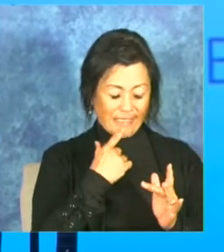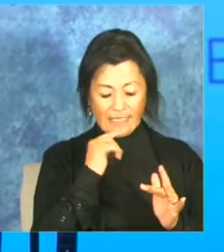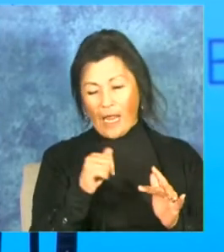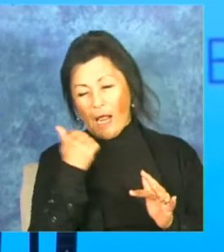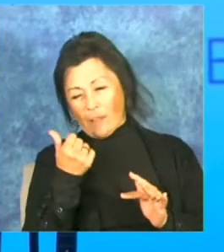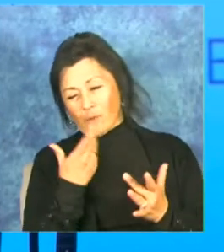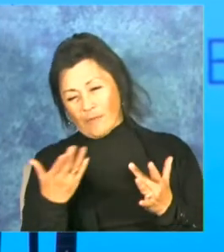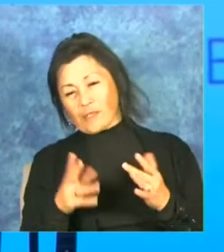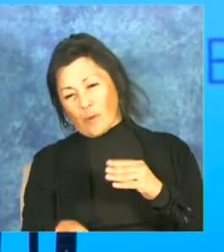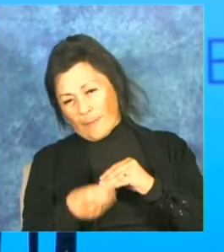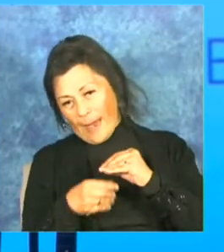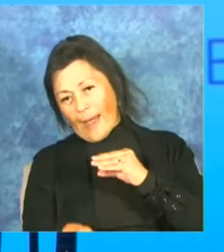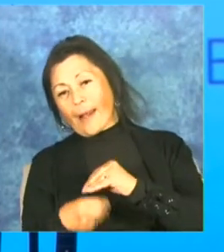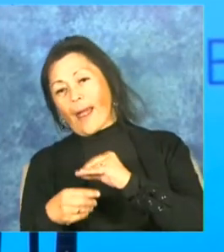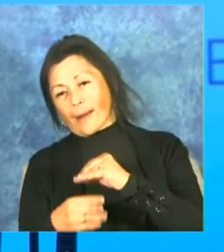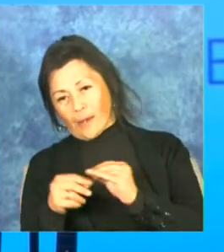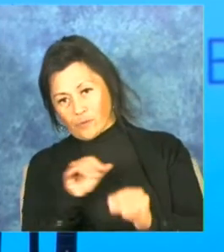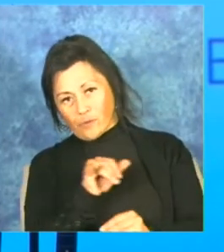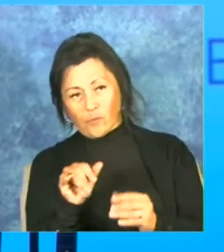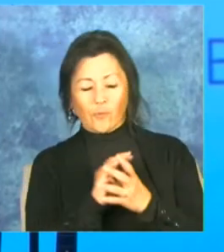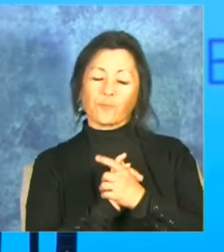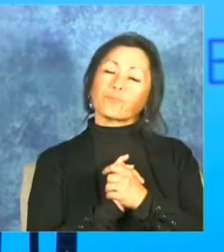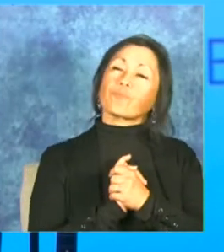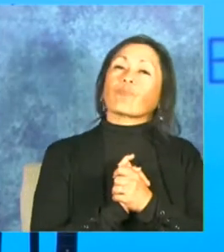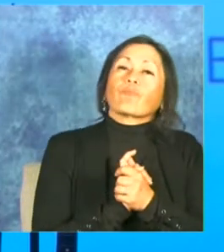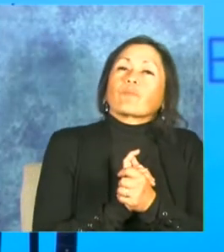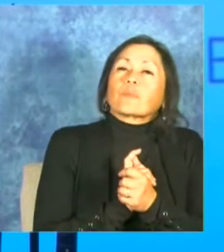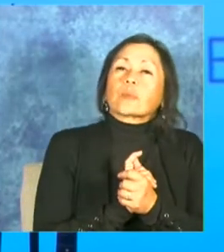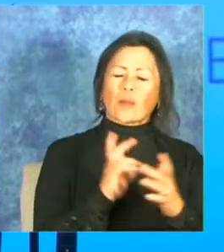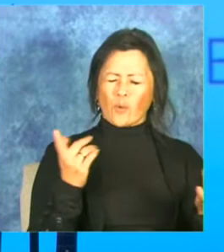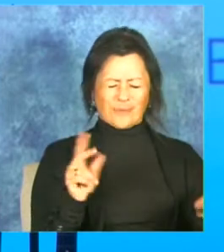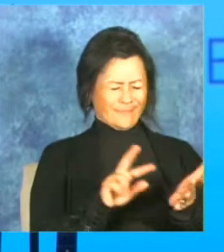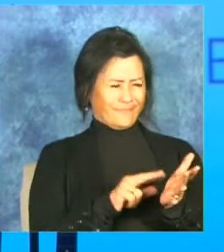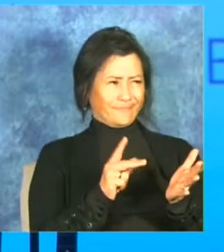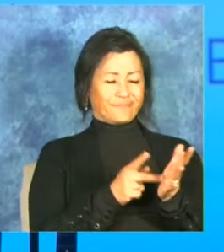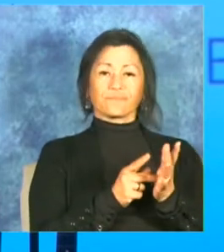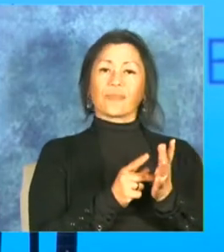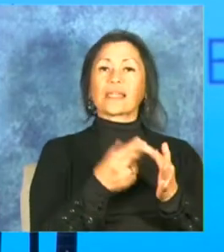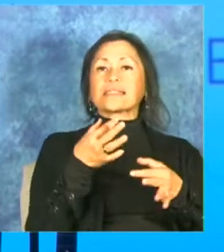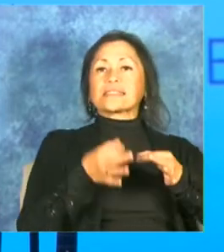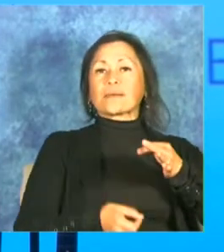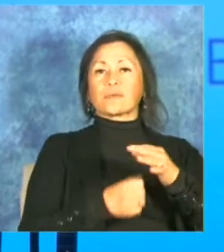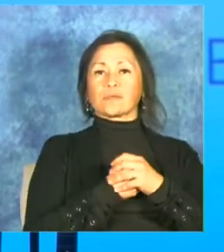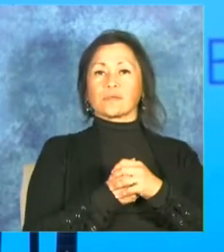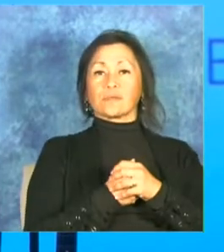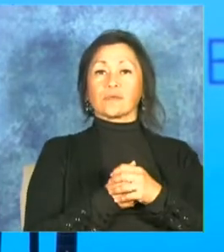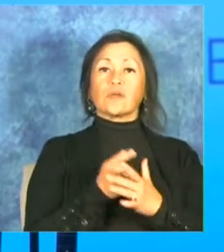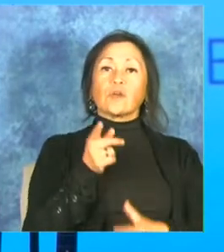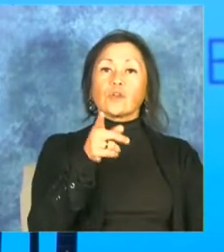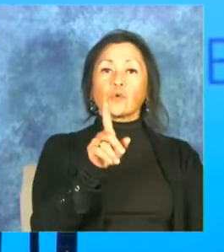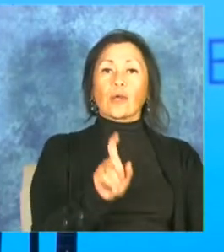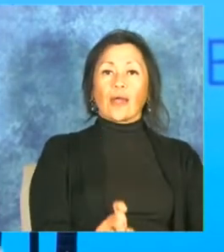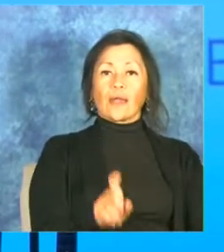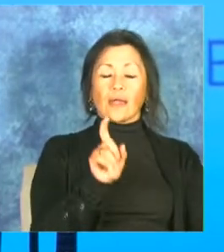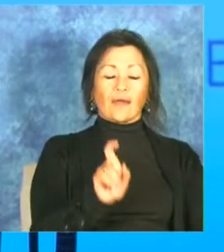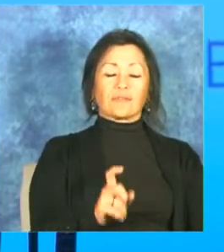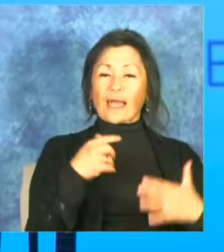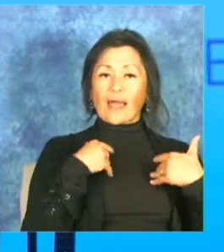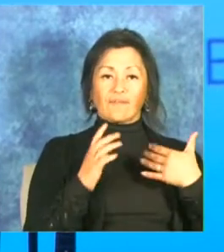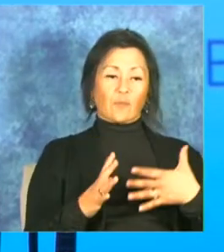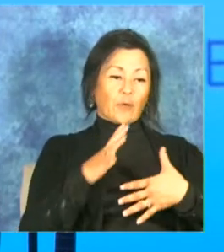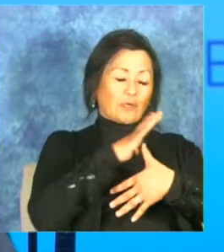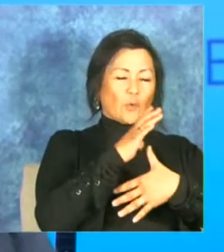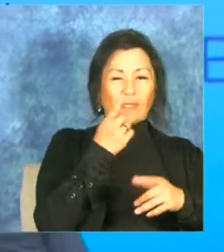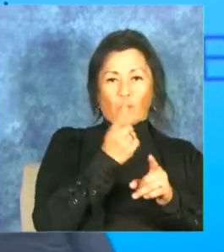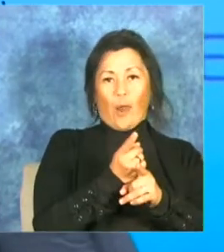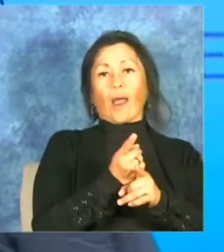things will be given to you as well. So what does it translate into? It's pretty simple. You have to get your priorities